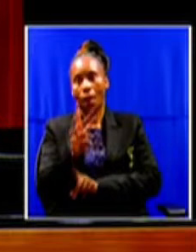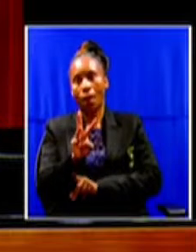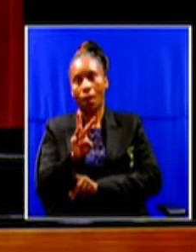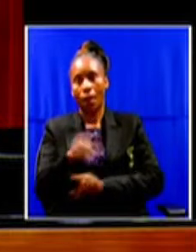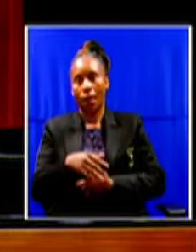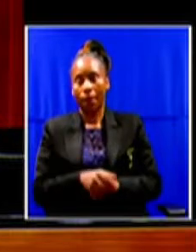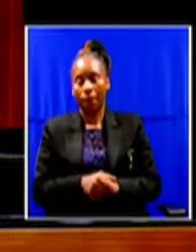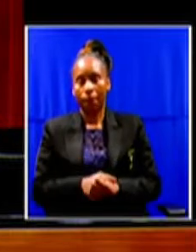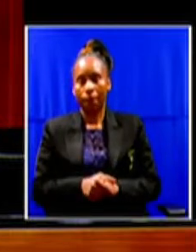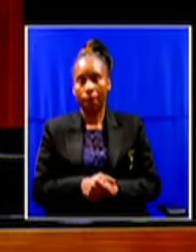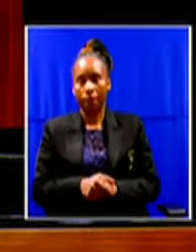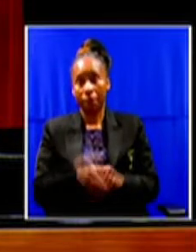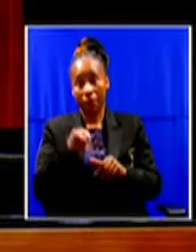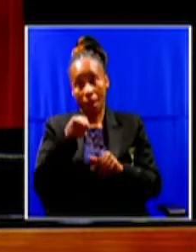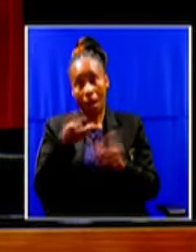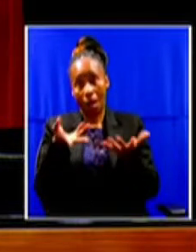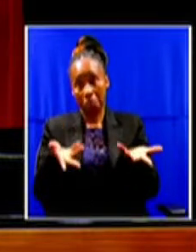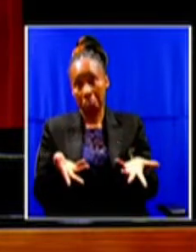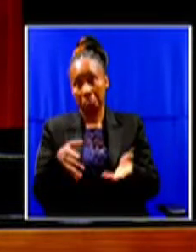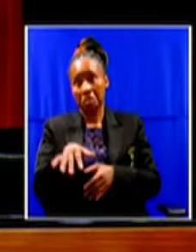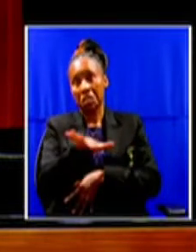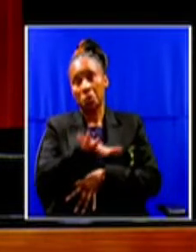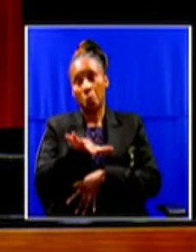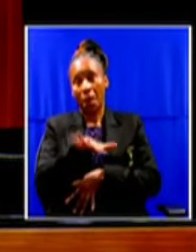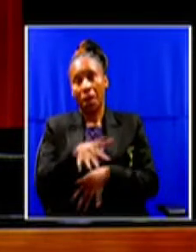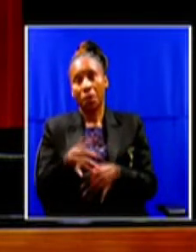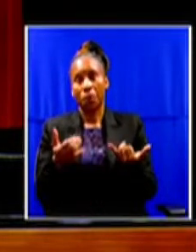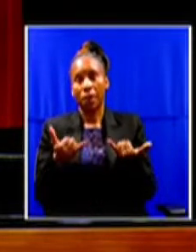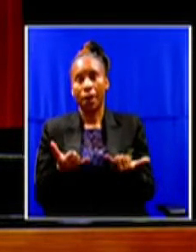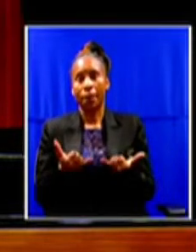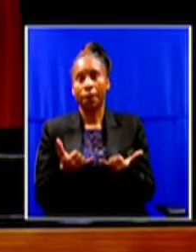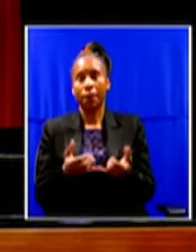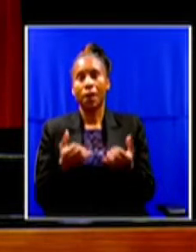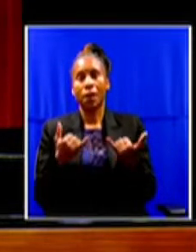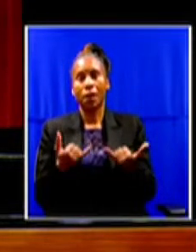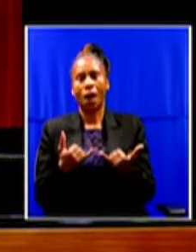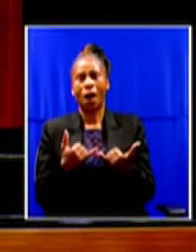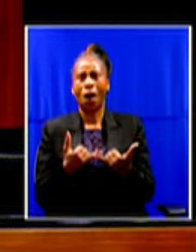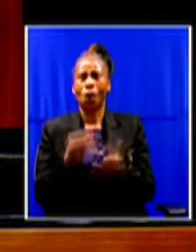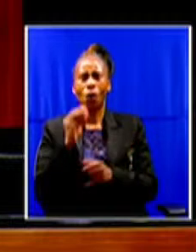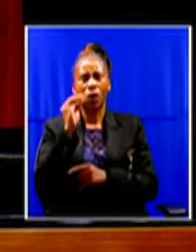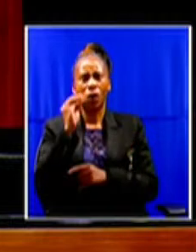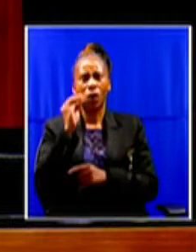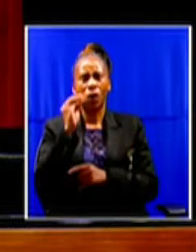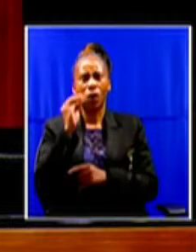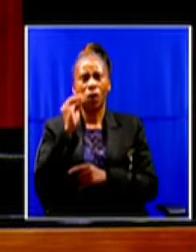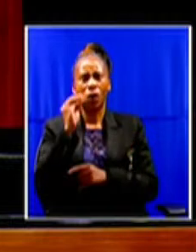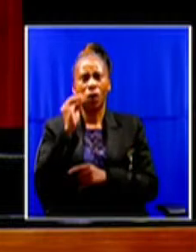So that's the situation today. Now, Kasisutu,